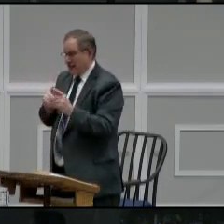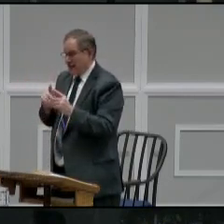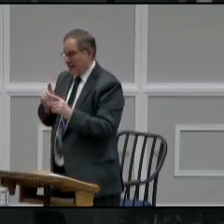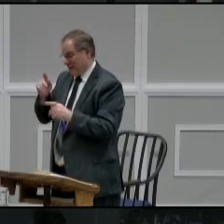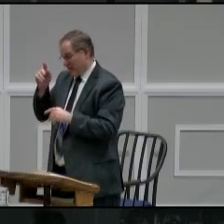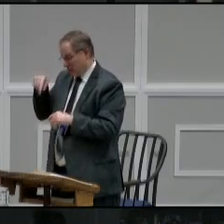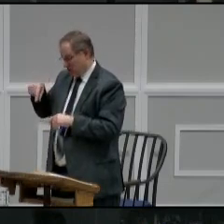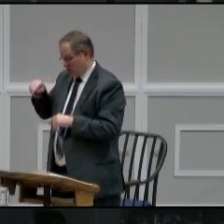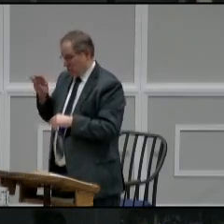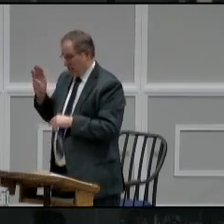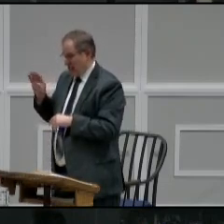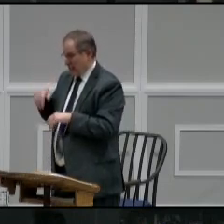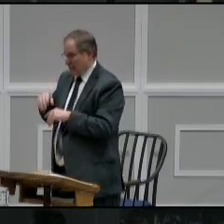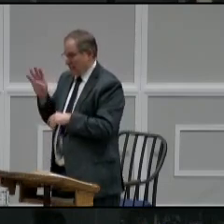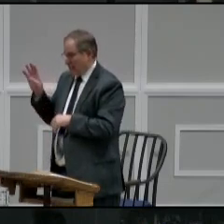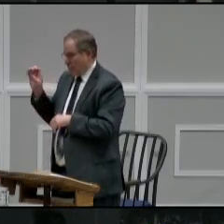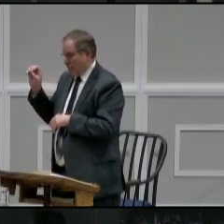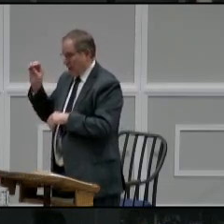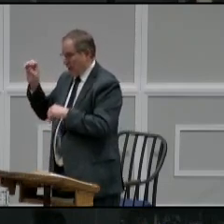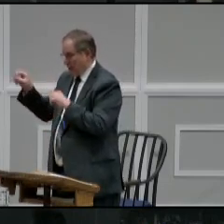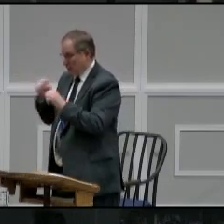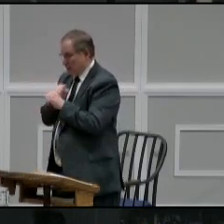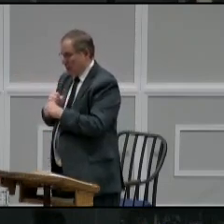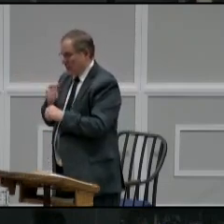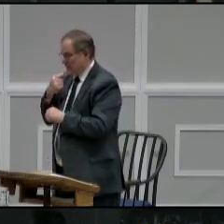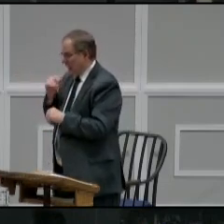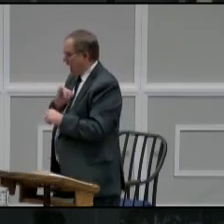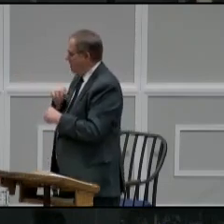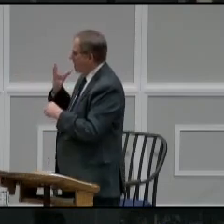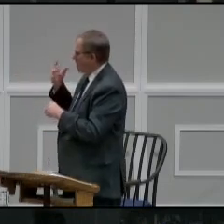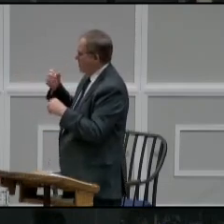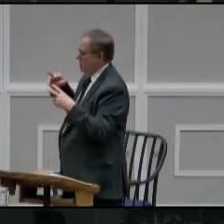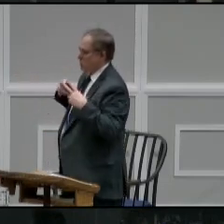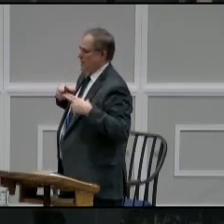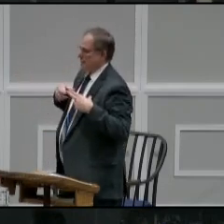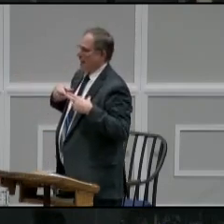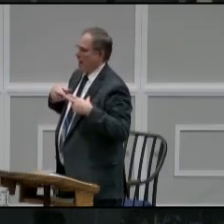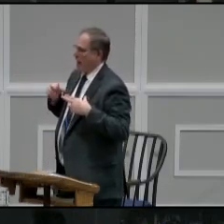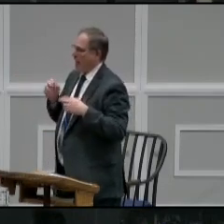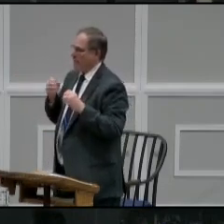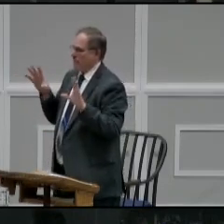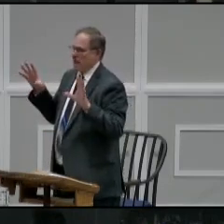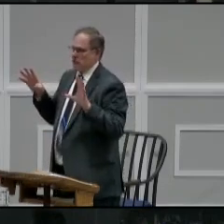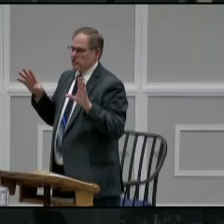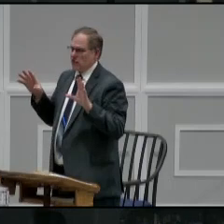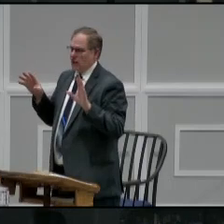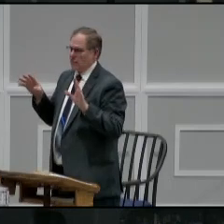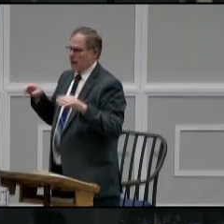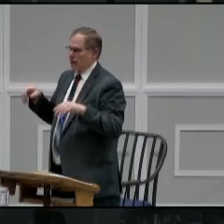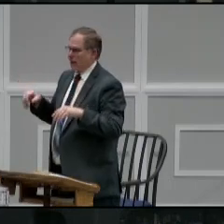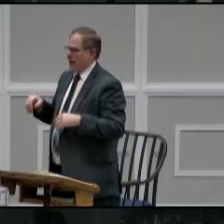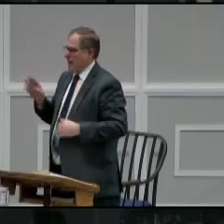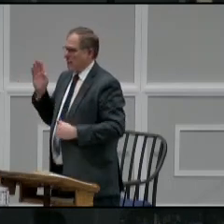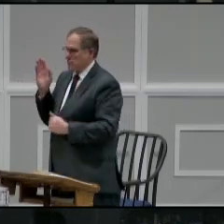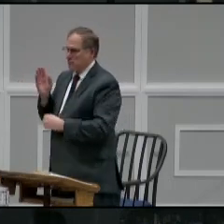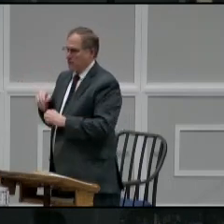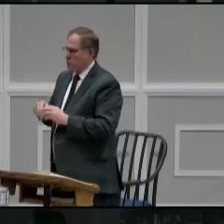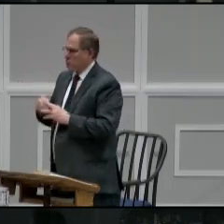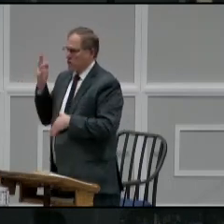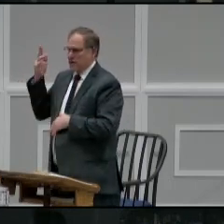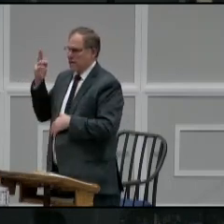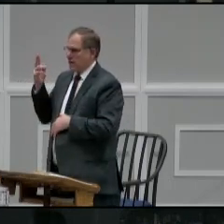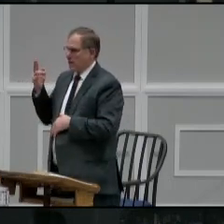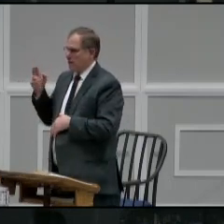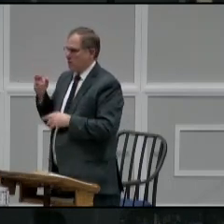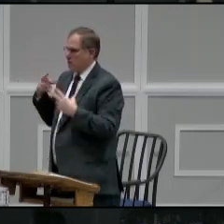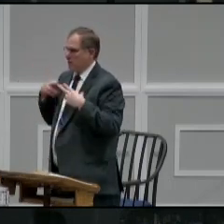in the NFL. But he made the announcement, I am going to retire. I'm done. I'm hanging up the cleats. And I'm we're